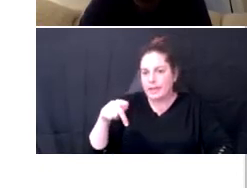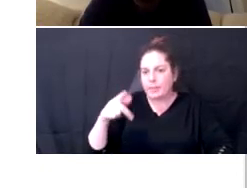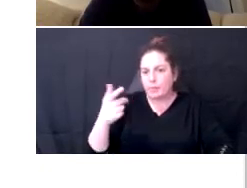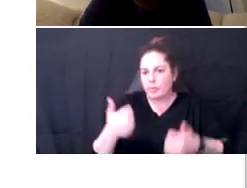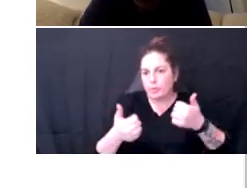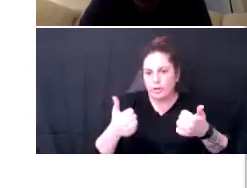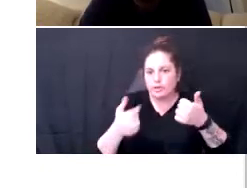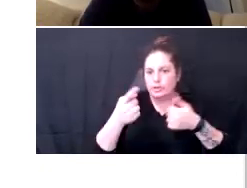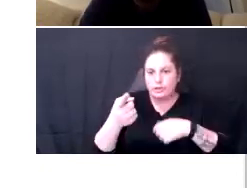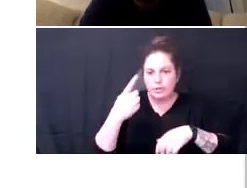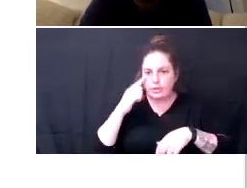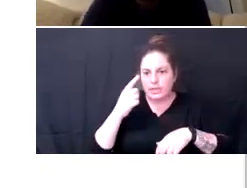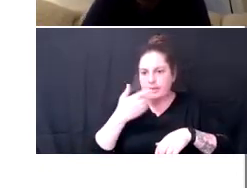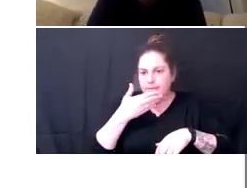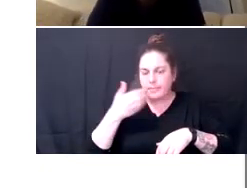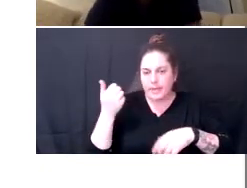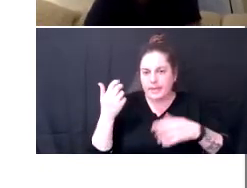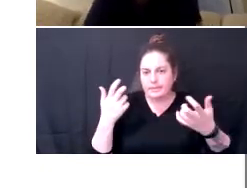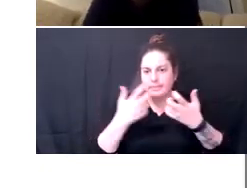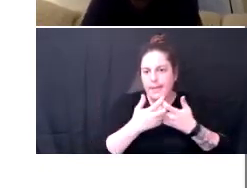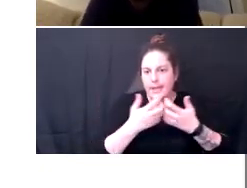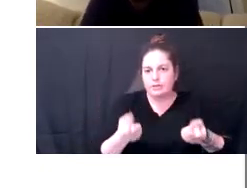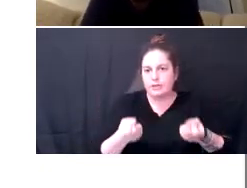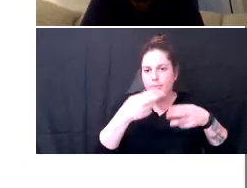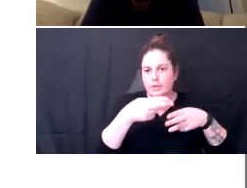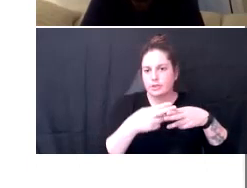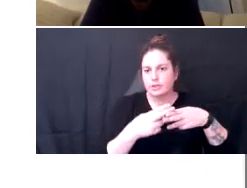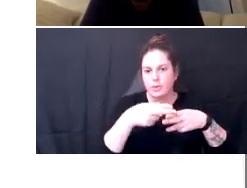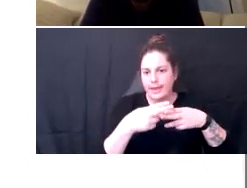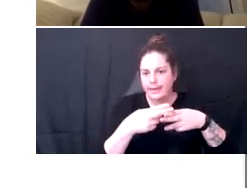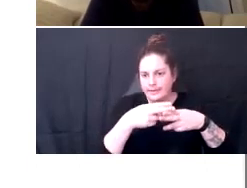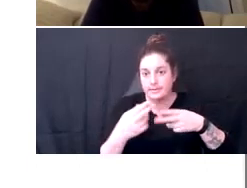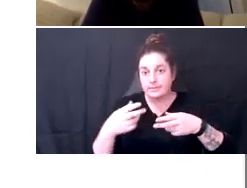here? Okay, Okay. that's what they're asking you.